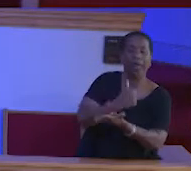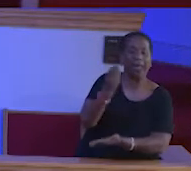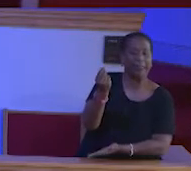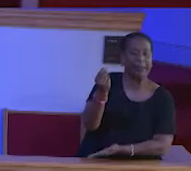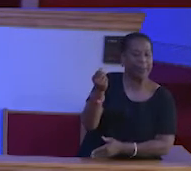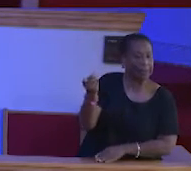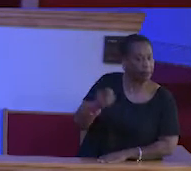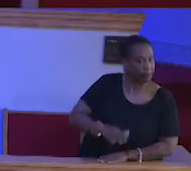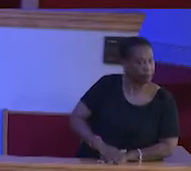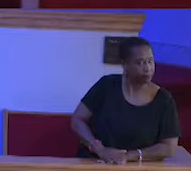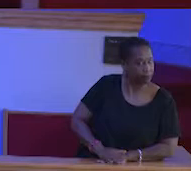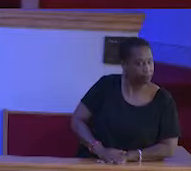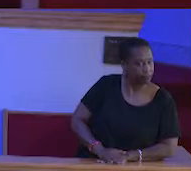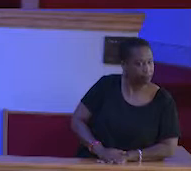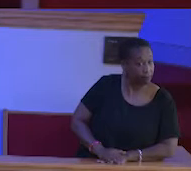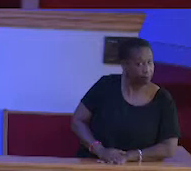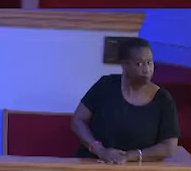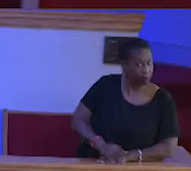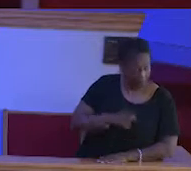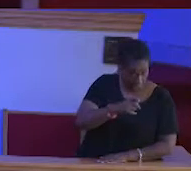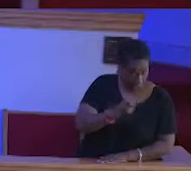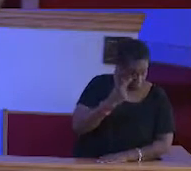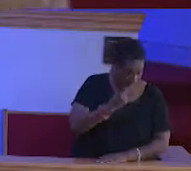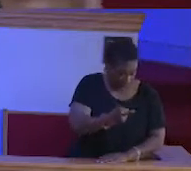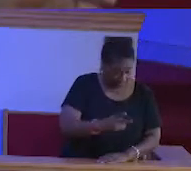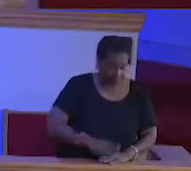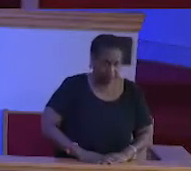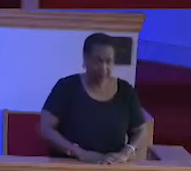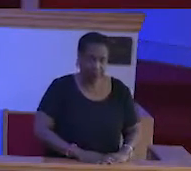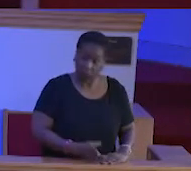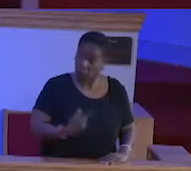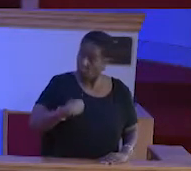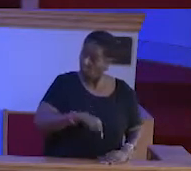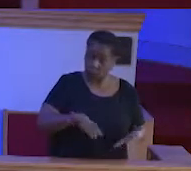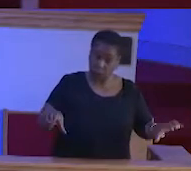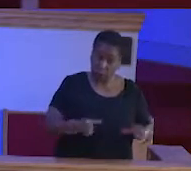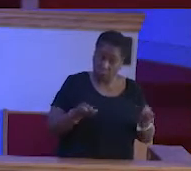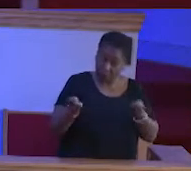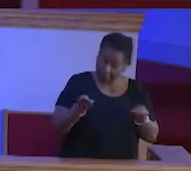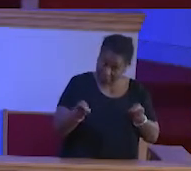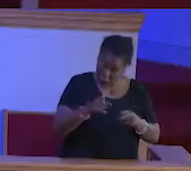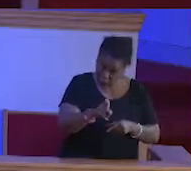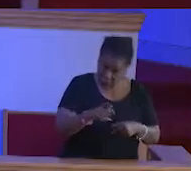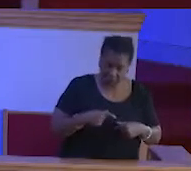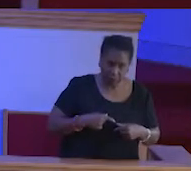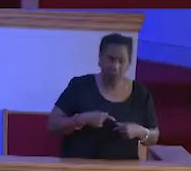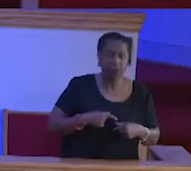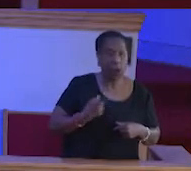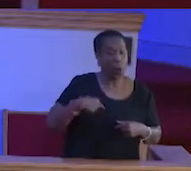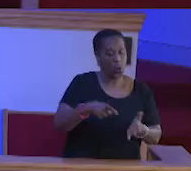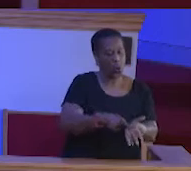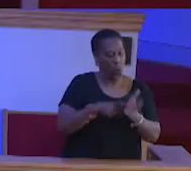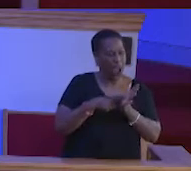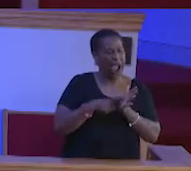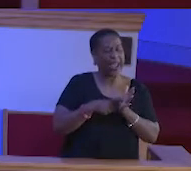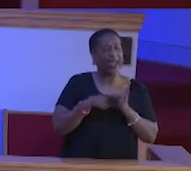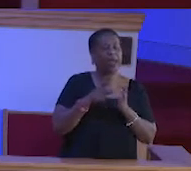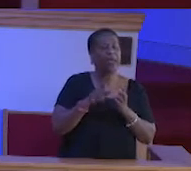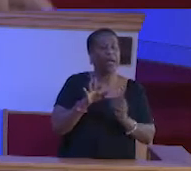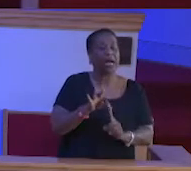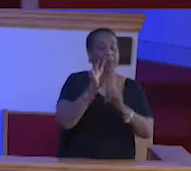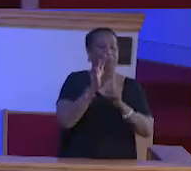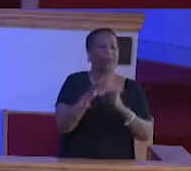something. Yeah. You see, beloved, if we're going to do ministry from the outside in, it's going to require a certain kind